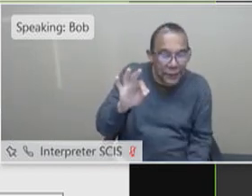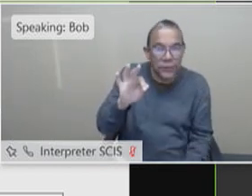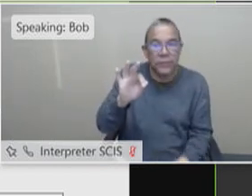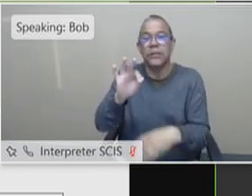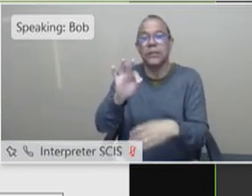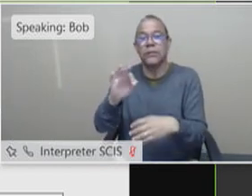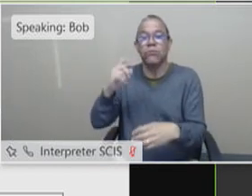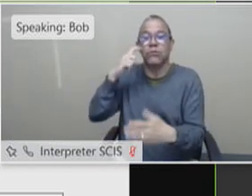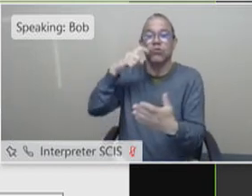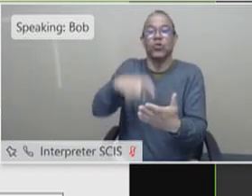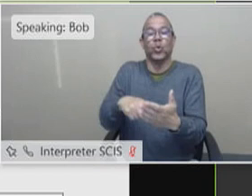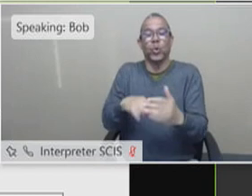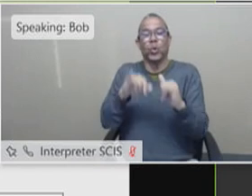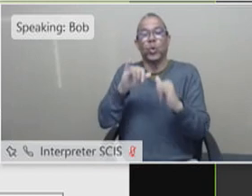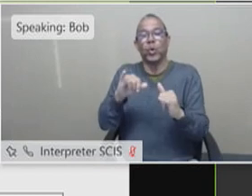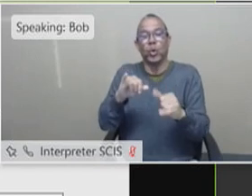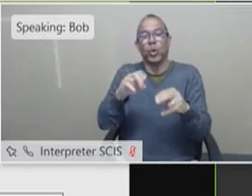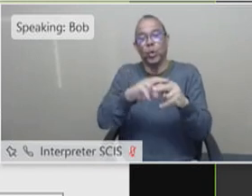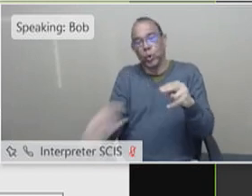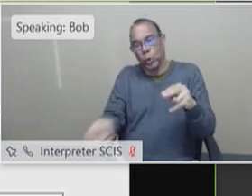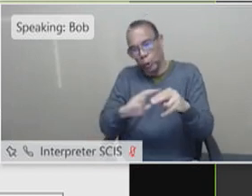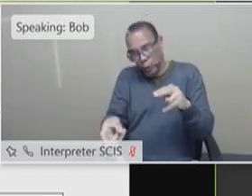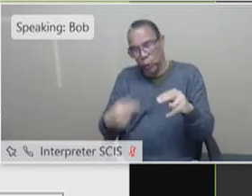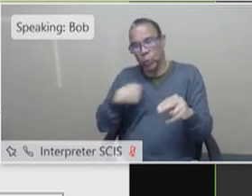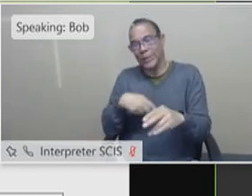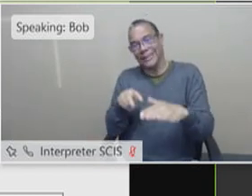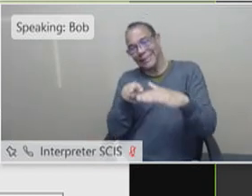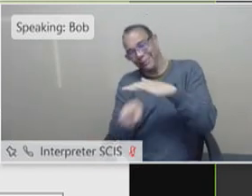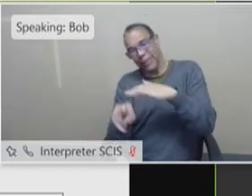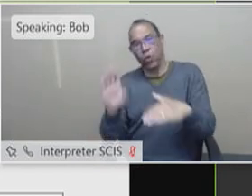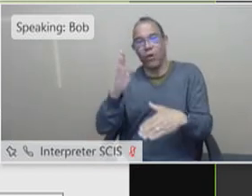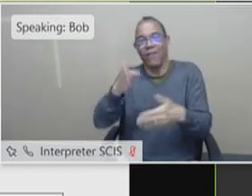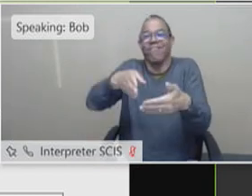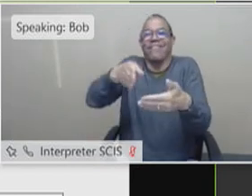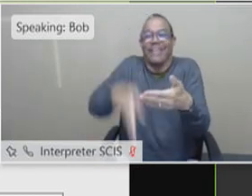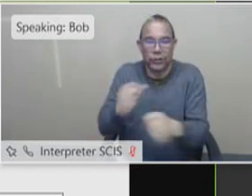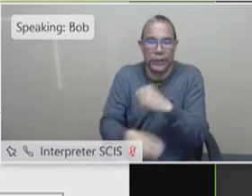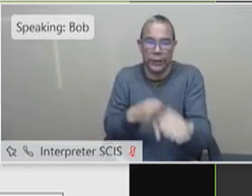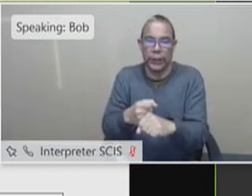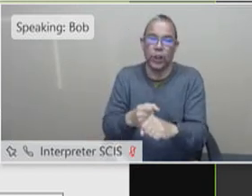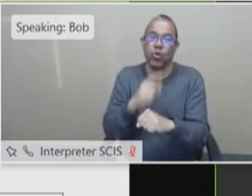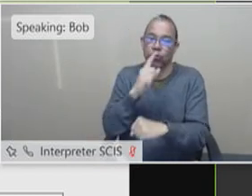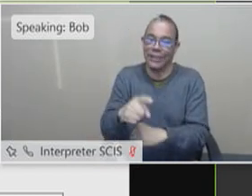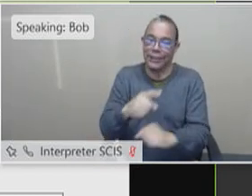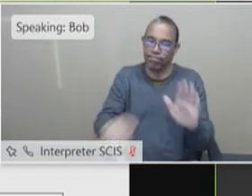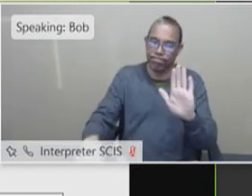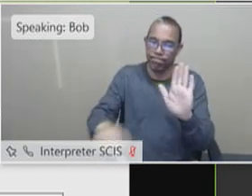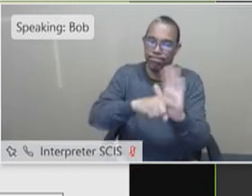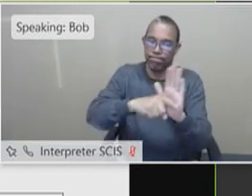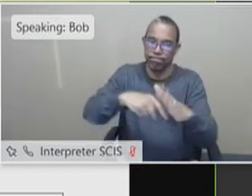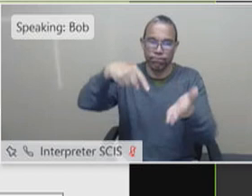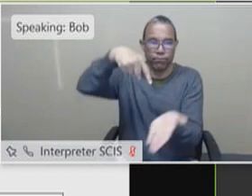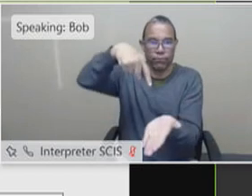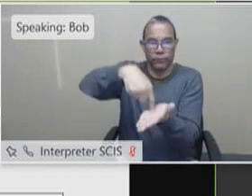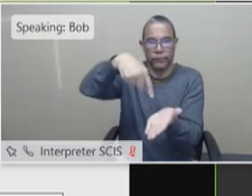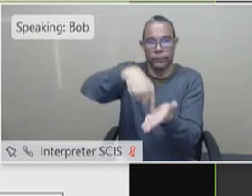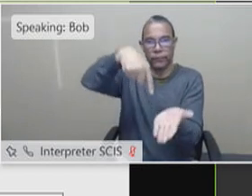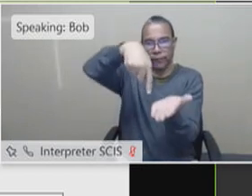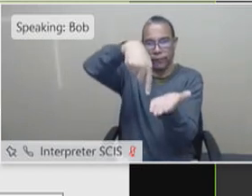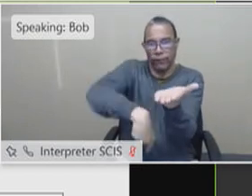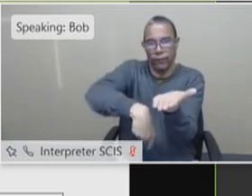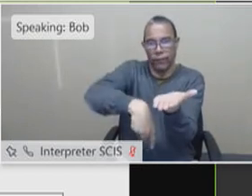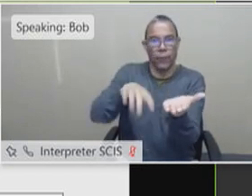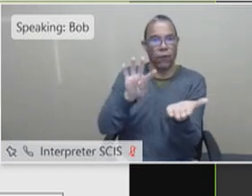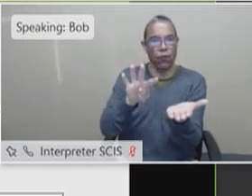decline, the net of that is that we're projecting to end the year in a deficit position to the tune of $42.3